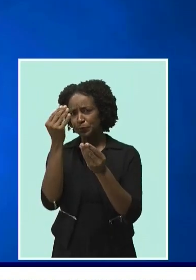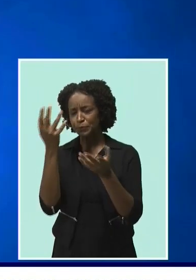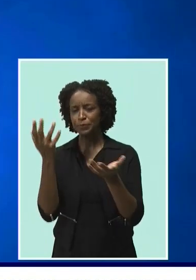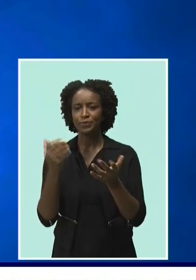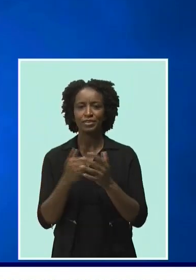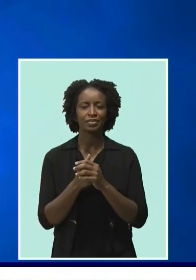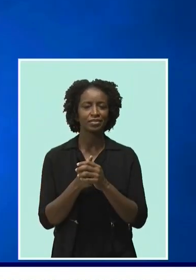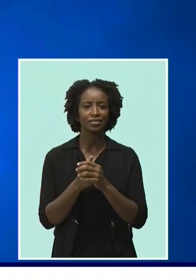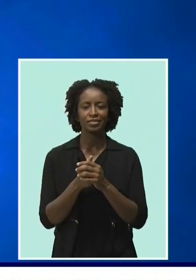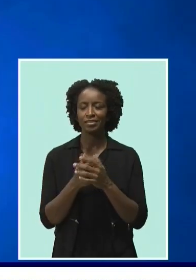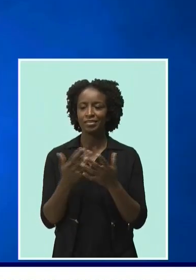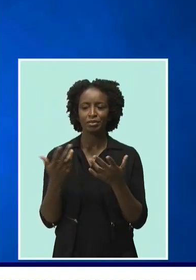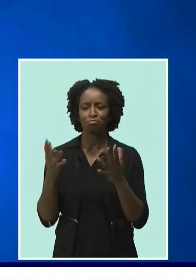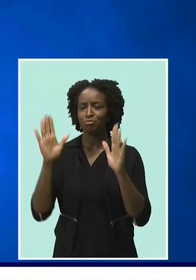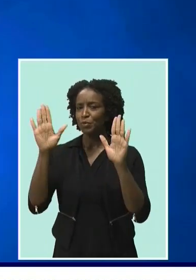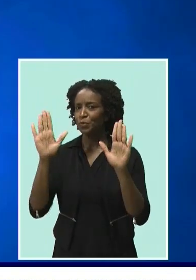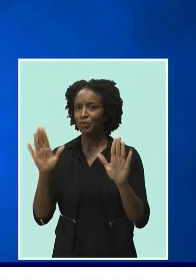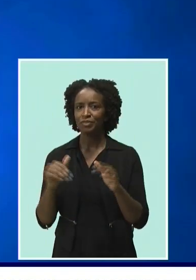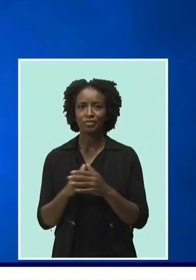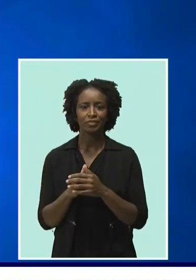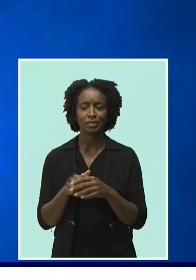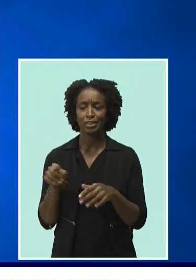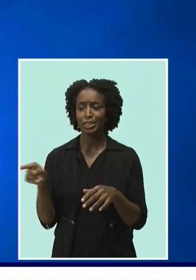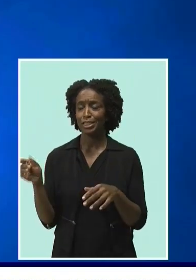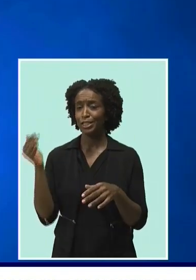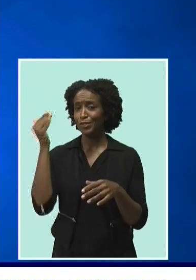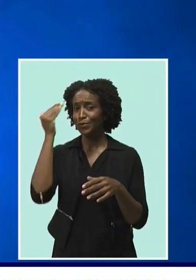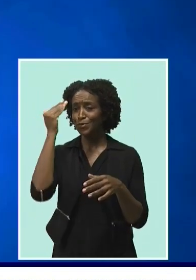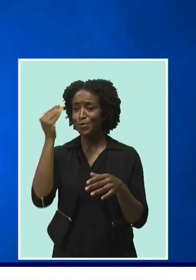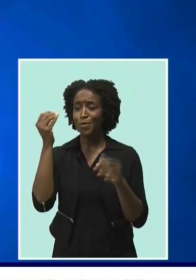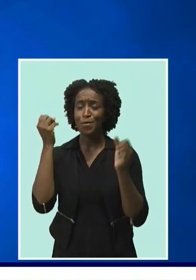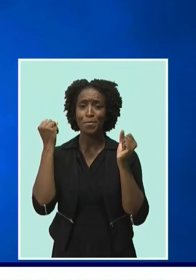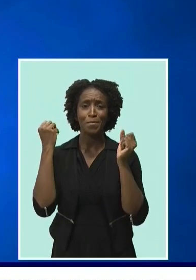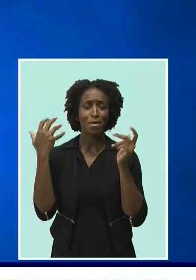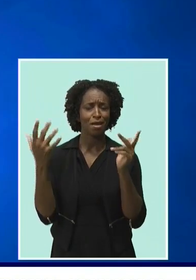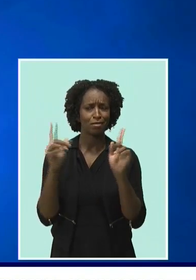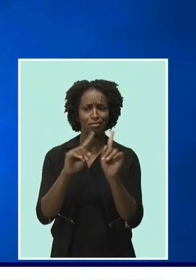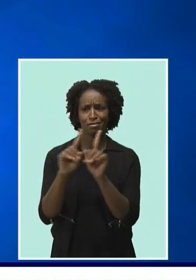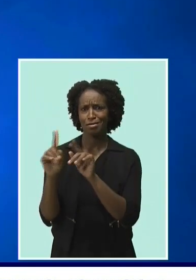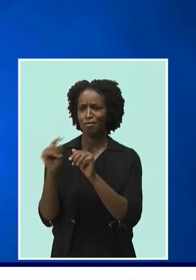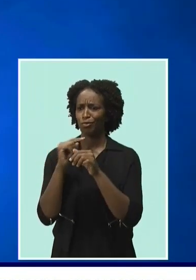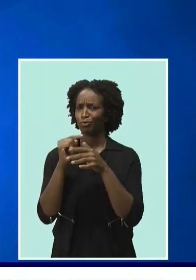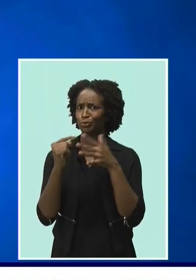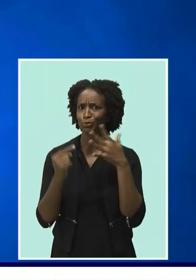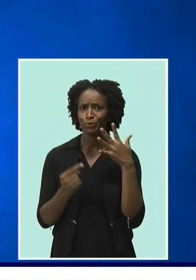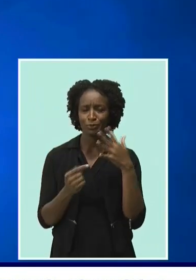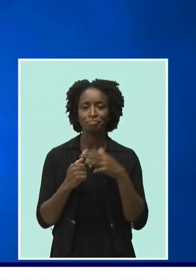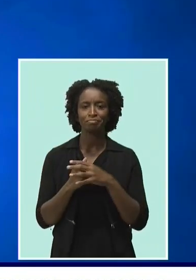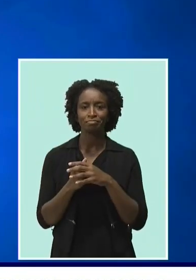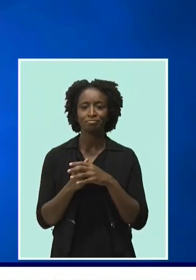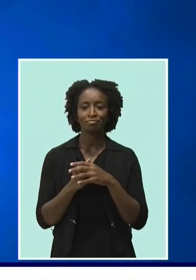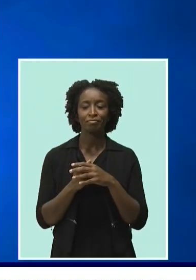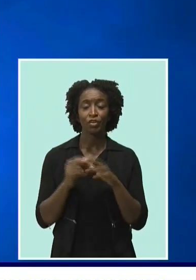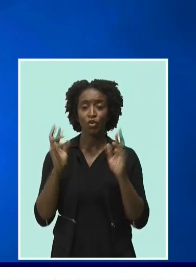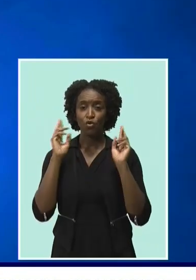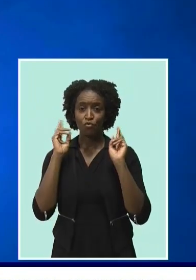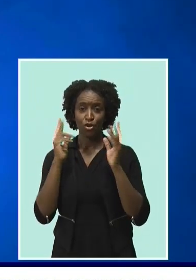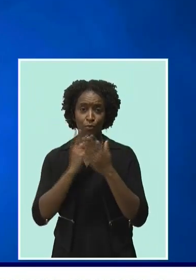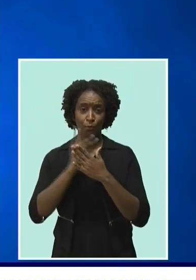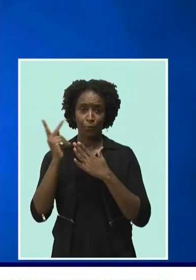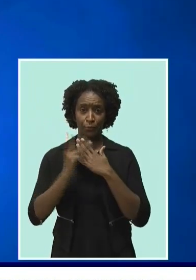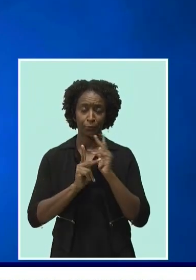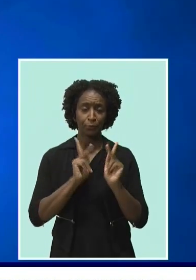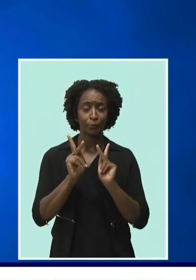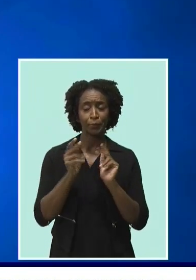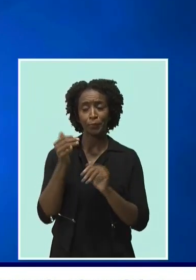wide-ranging interests and breadth of knowledge on an array of topics made him a capable and well-loved call-in host. His role as a moderator